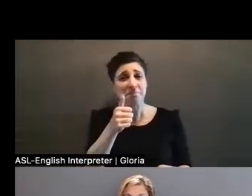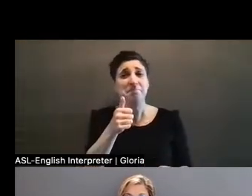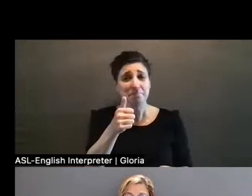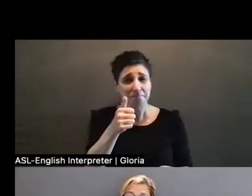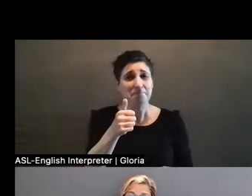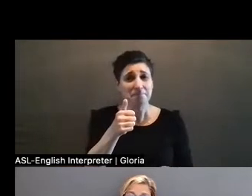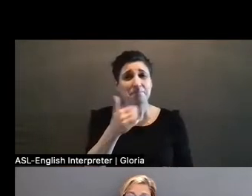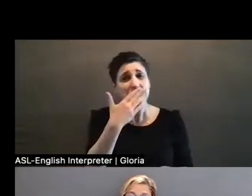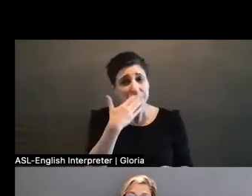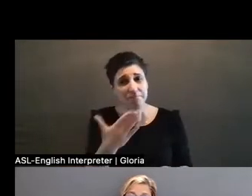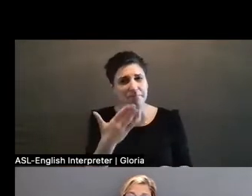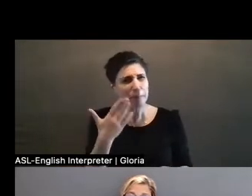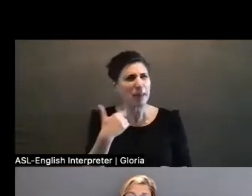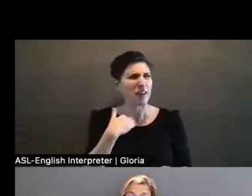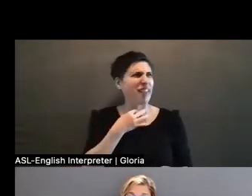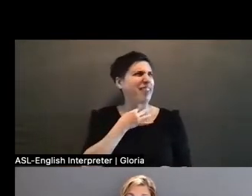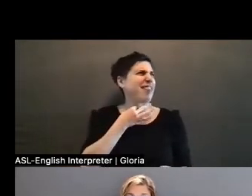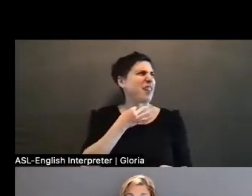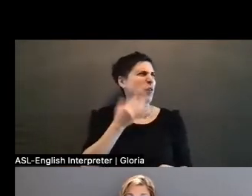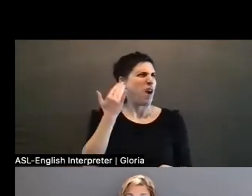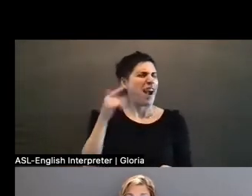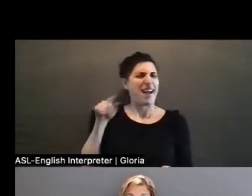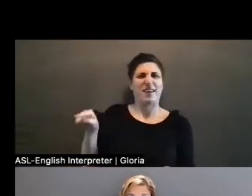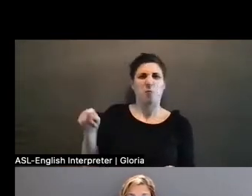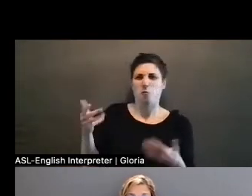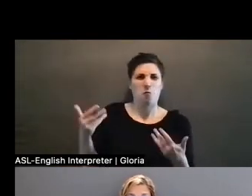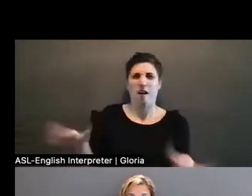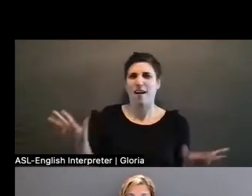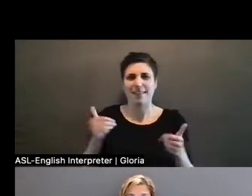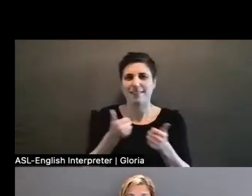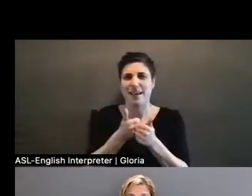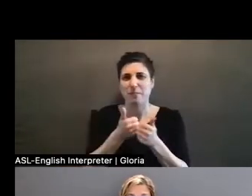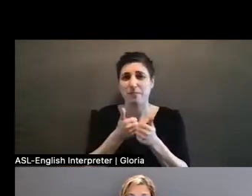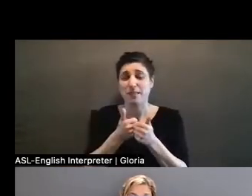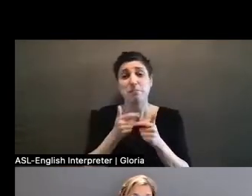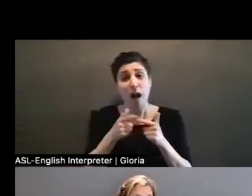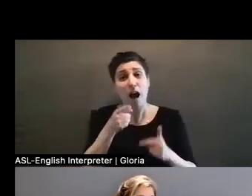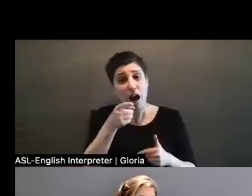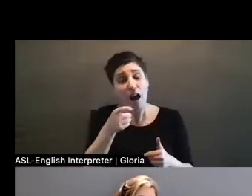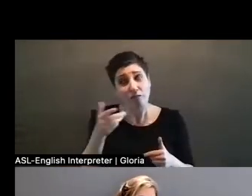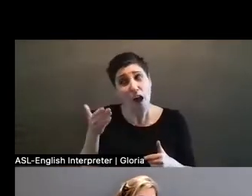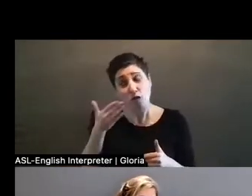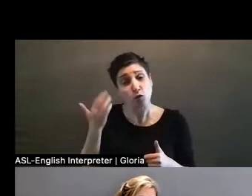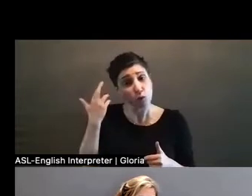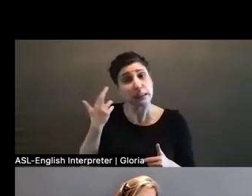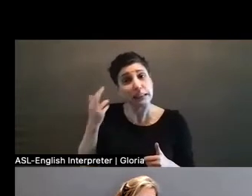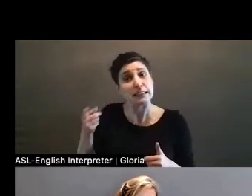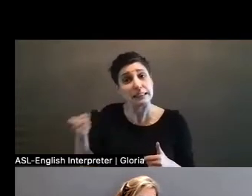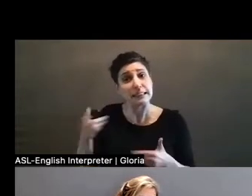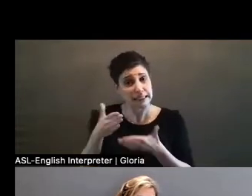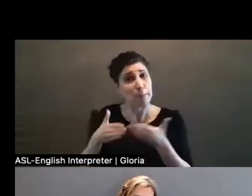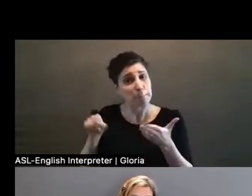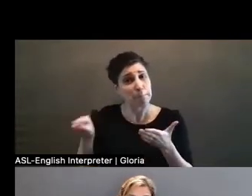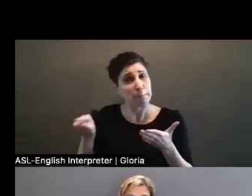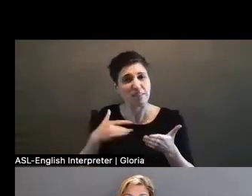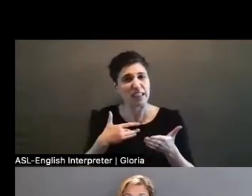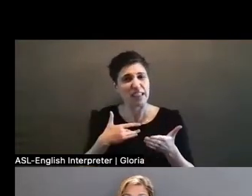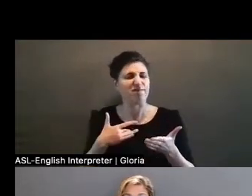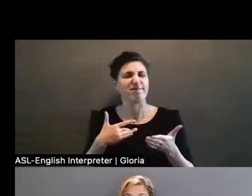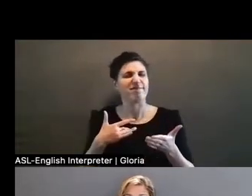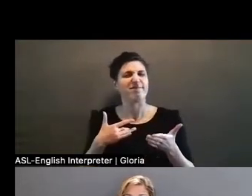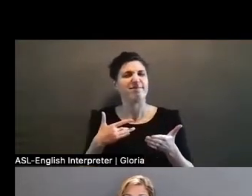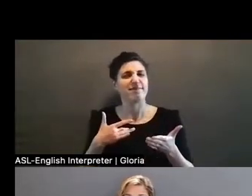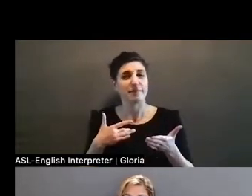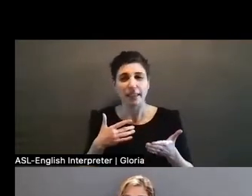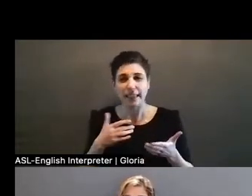which kinds of learners might find it uncomfortable. And yeah, I think that's a common thing, right? I saw Summer nodding her